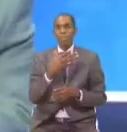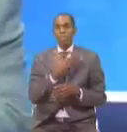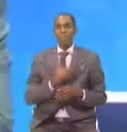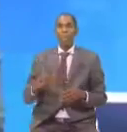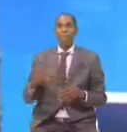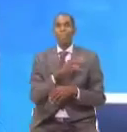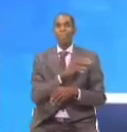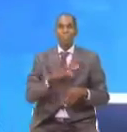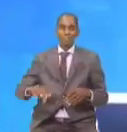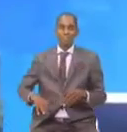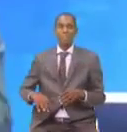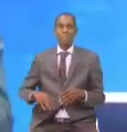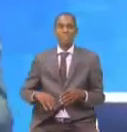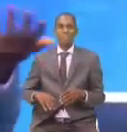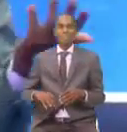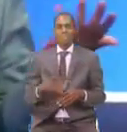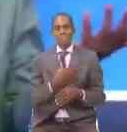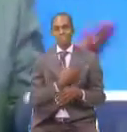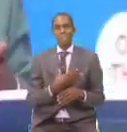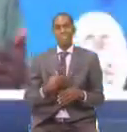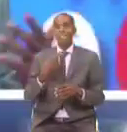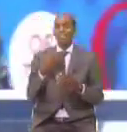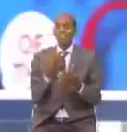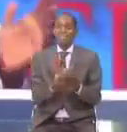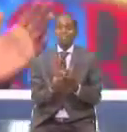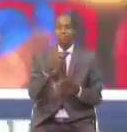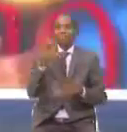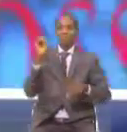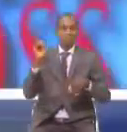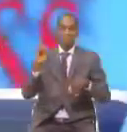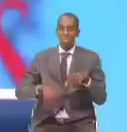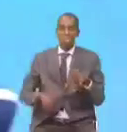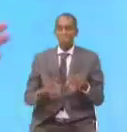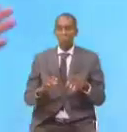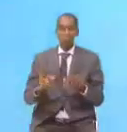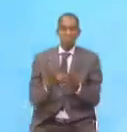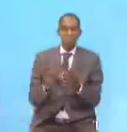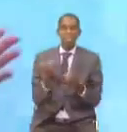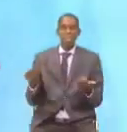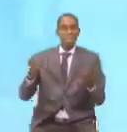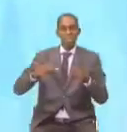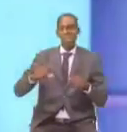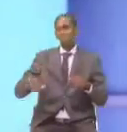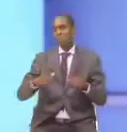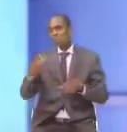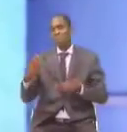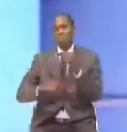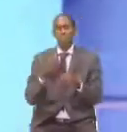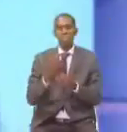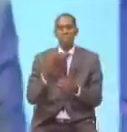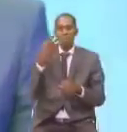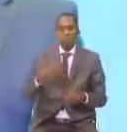Christ comes and he says, you cannot sow any kind of garment of righteousness, any garment of